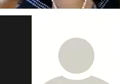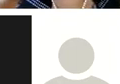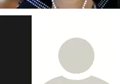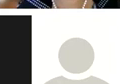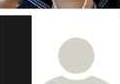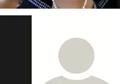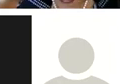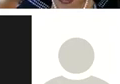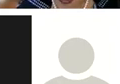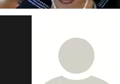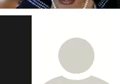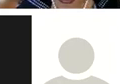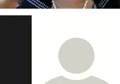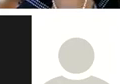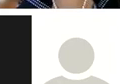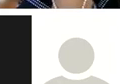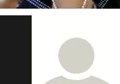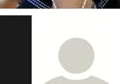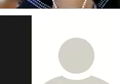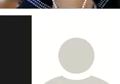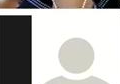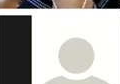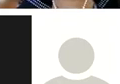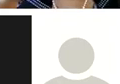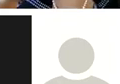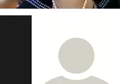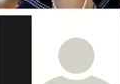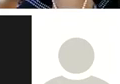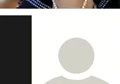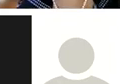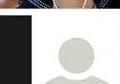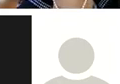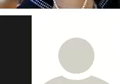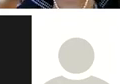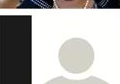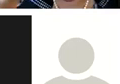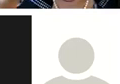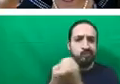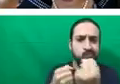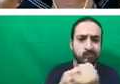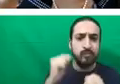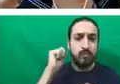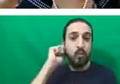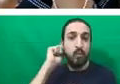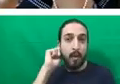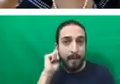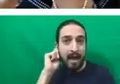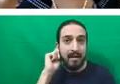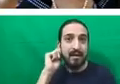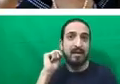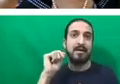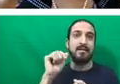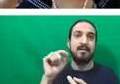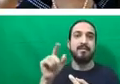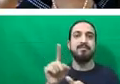solidarity and coalition around women and sexual and reproductive health and climate. Dear